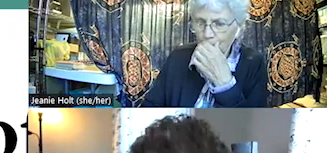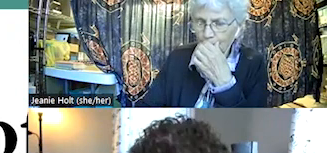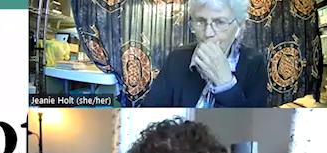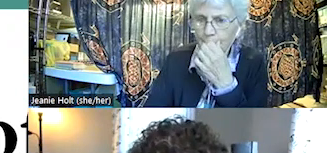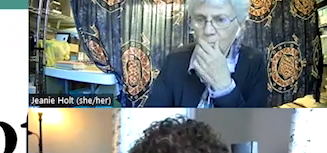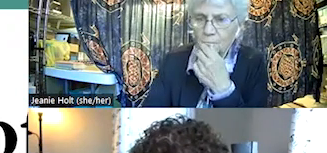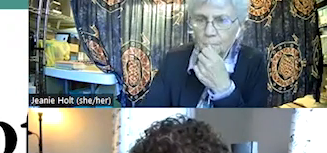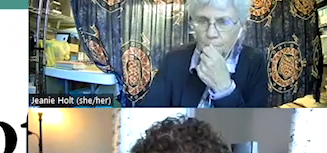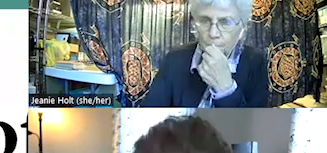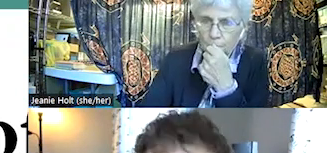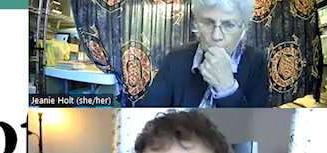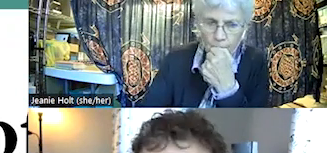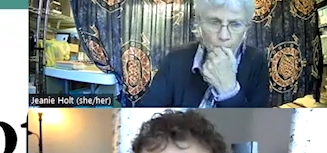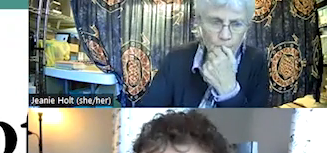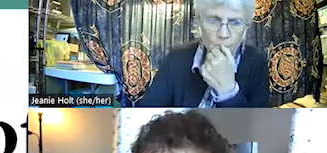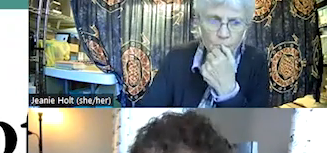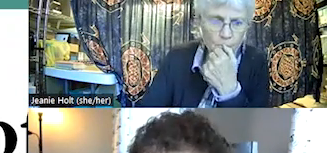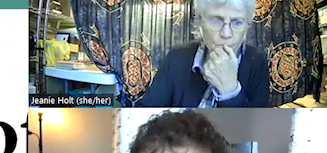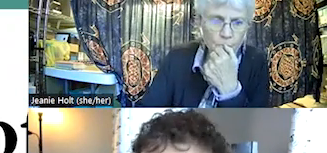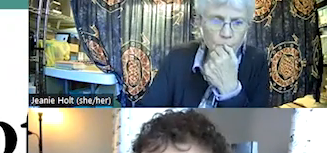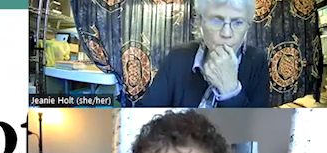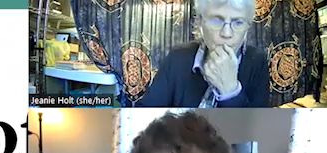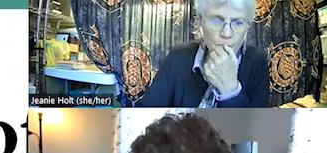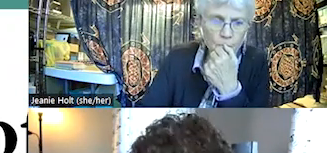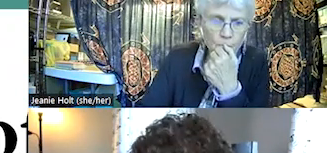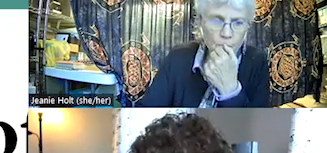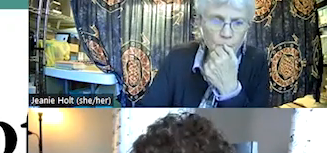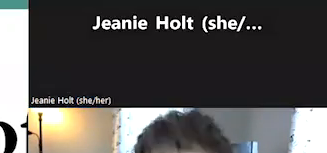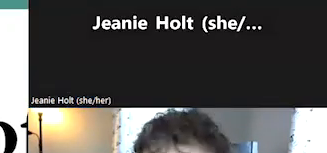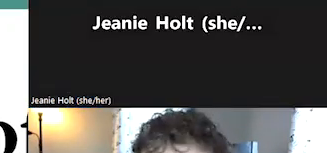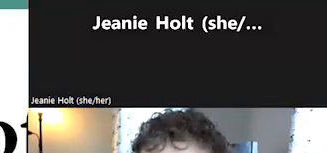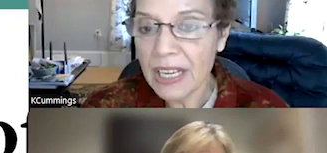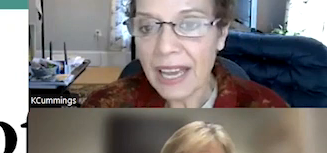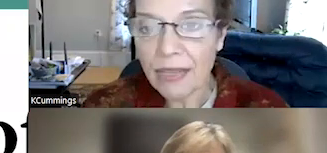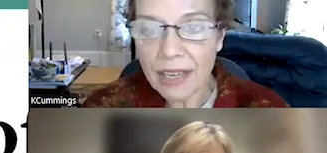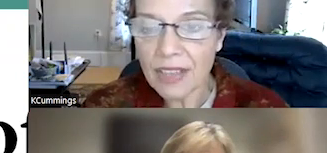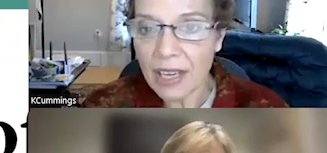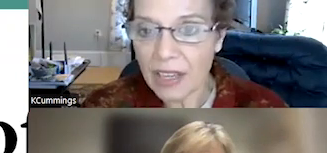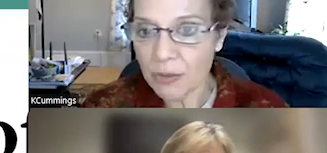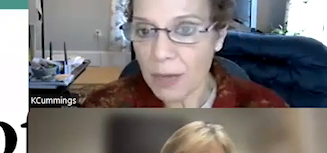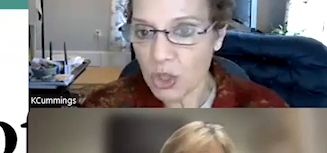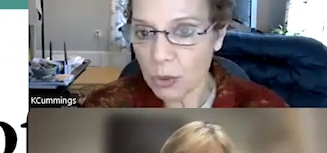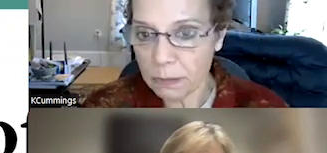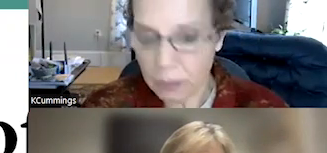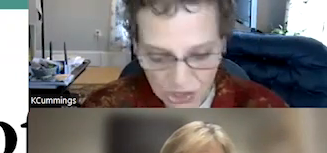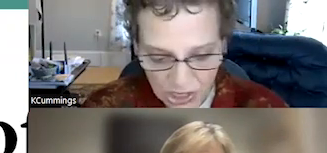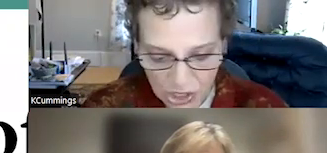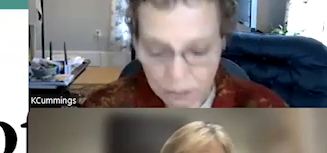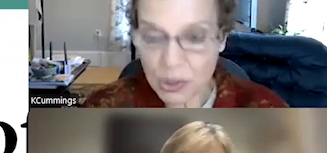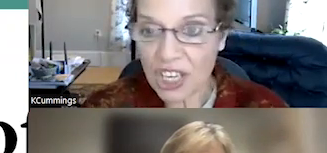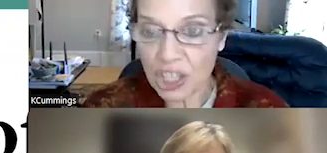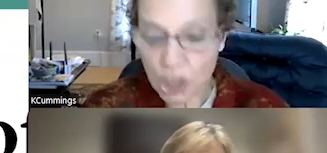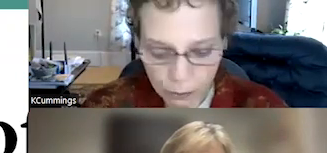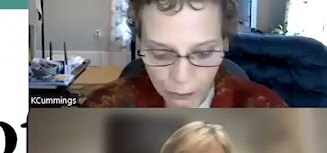workers' roles, the community health worker, the Vermont Community Health Worker Workforce Initiative, and then at the end of my short